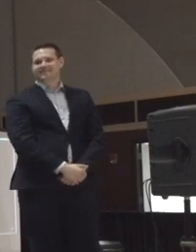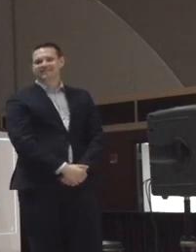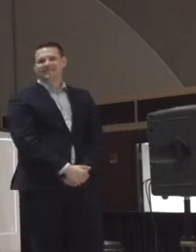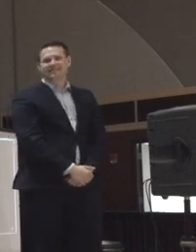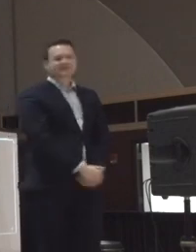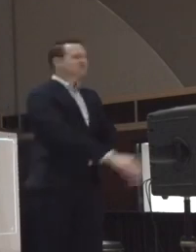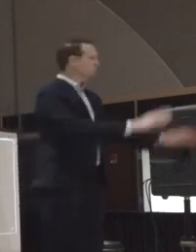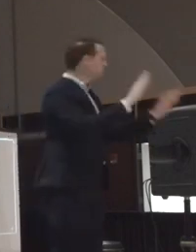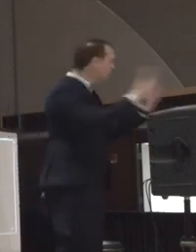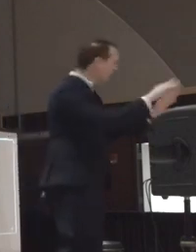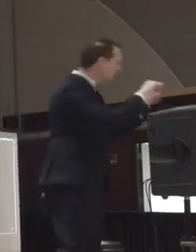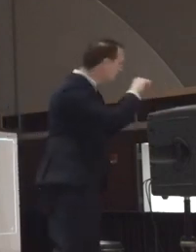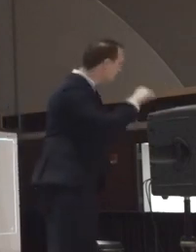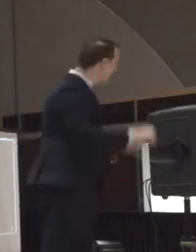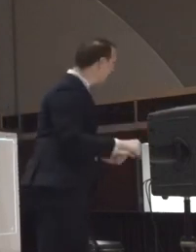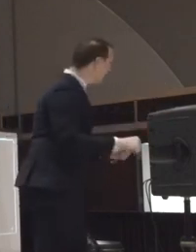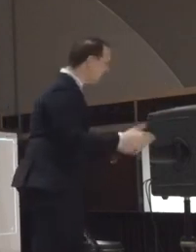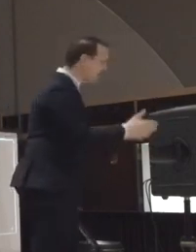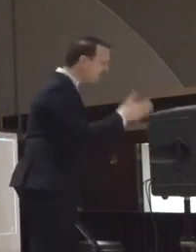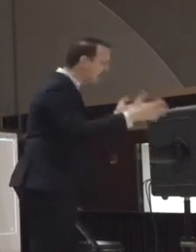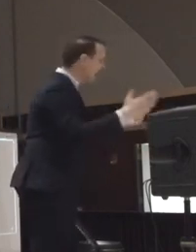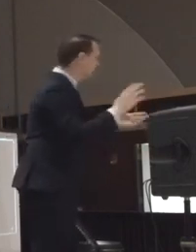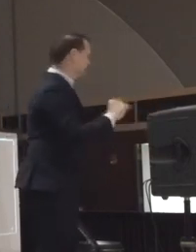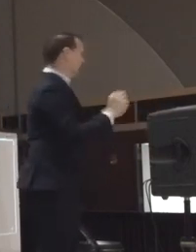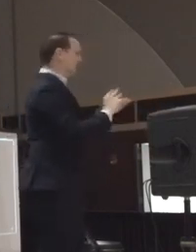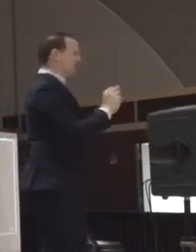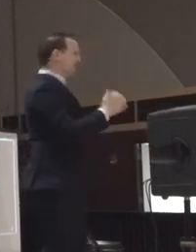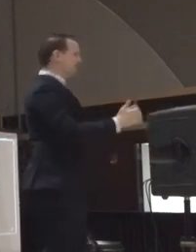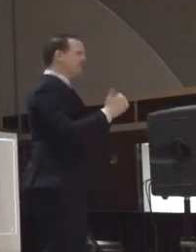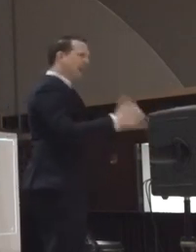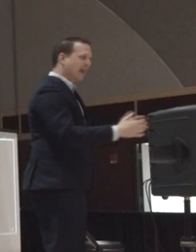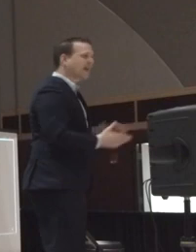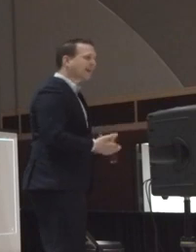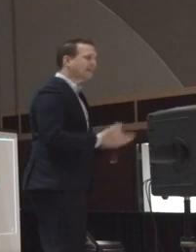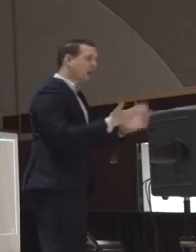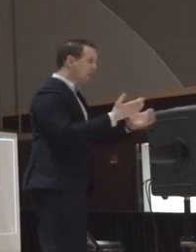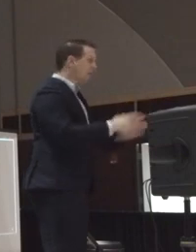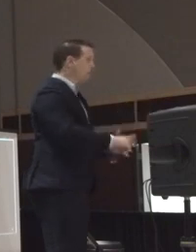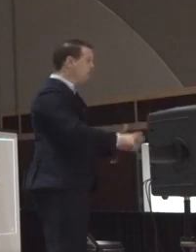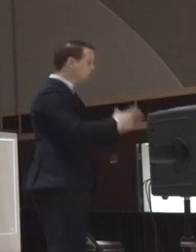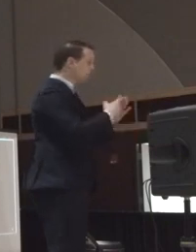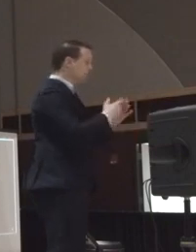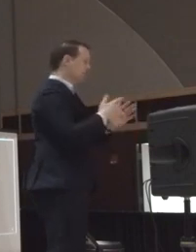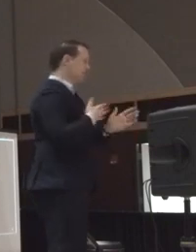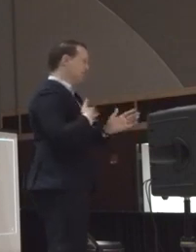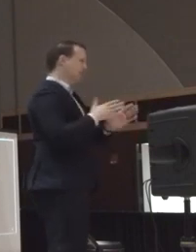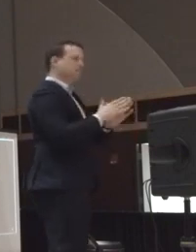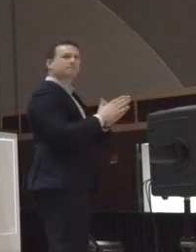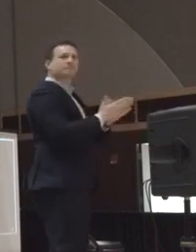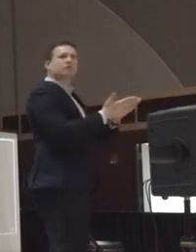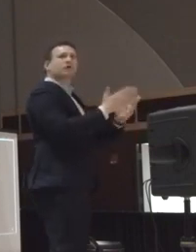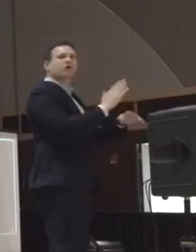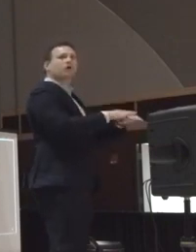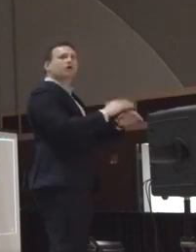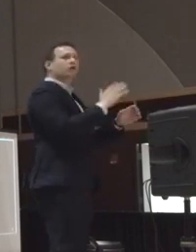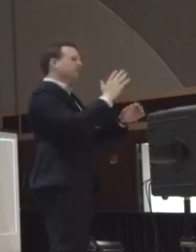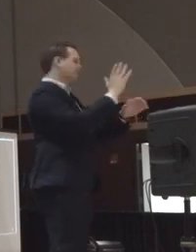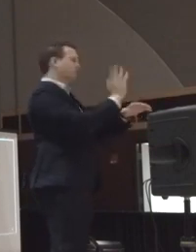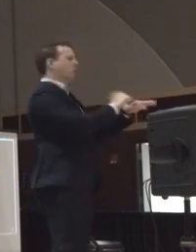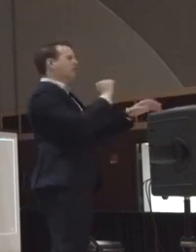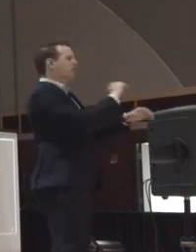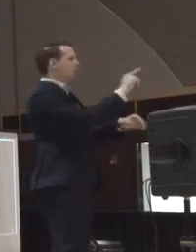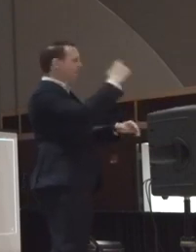Great to be here. Lots of stuff to talk about today. And I want to start out, that's my book, Calling All Minds. That has